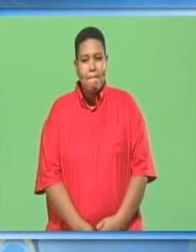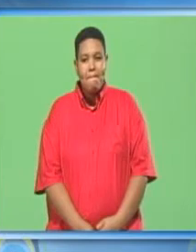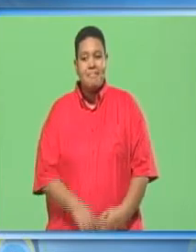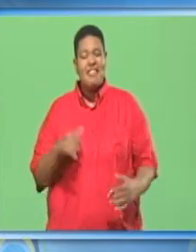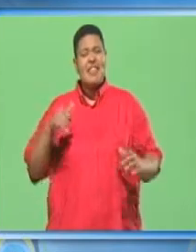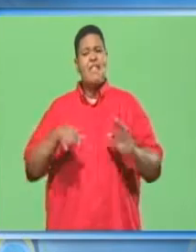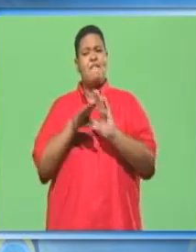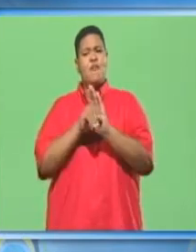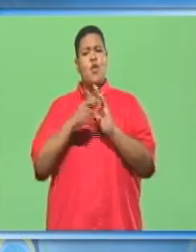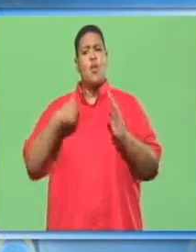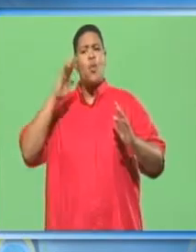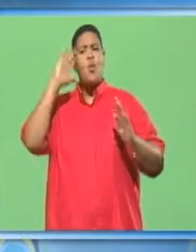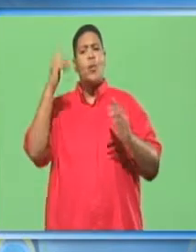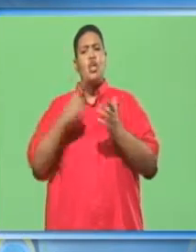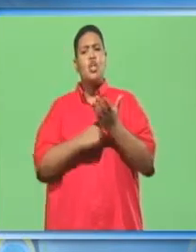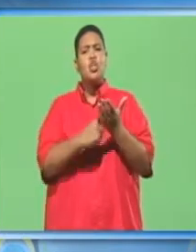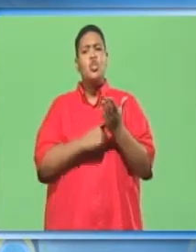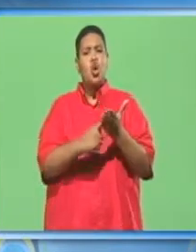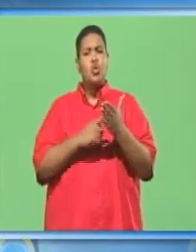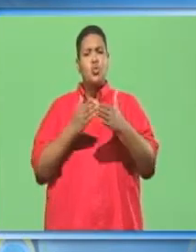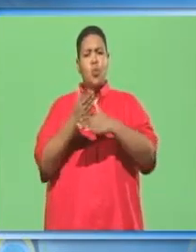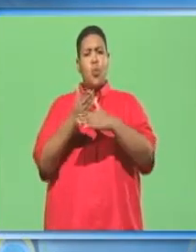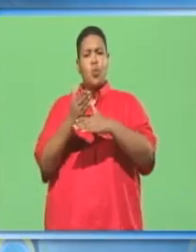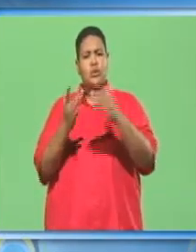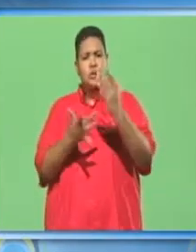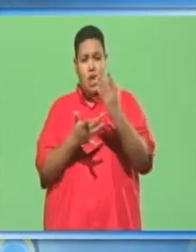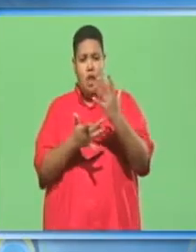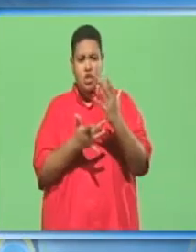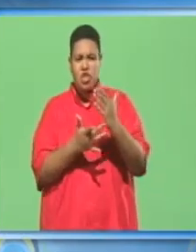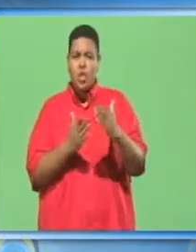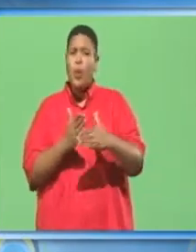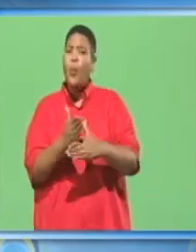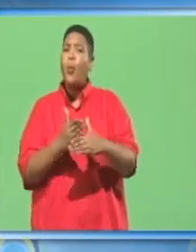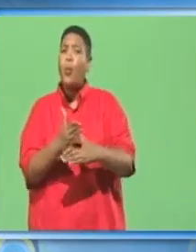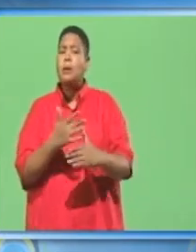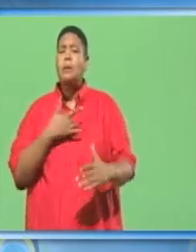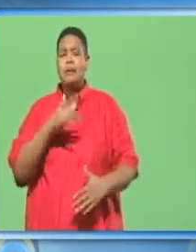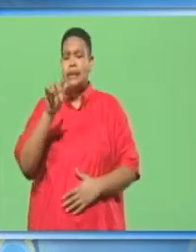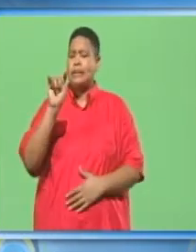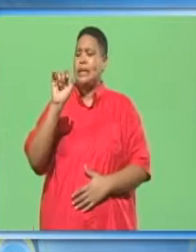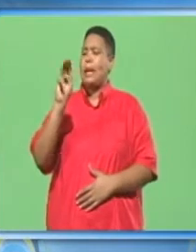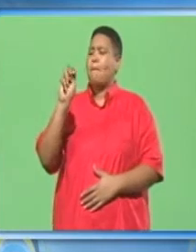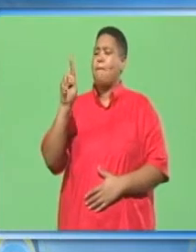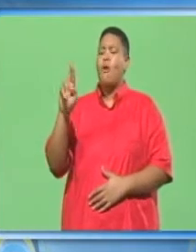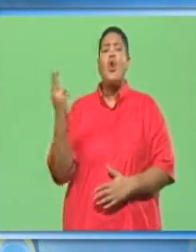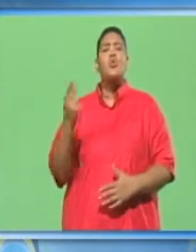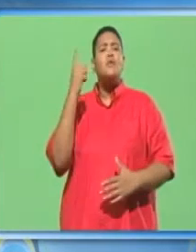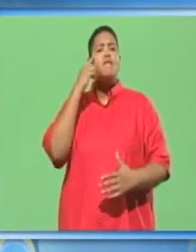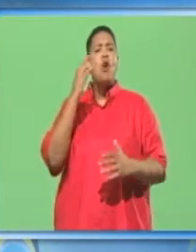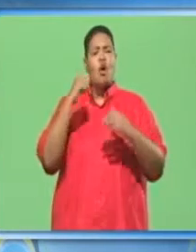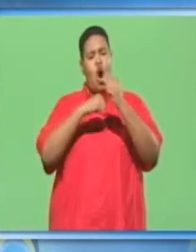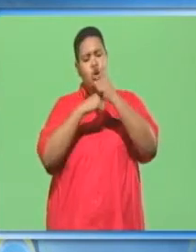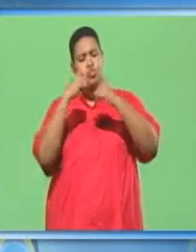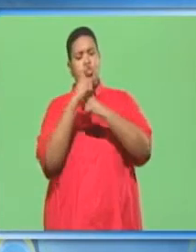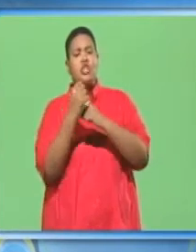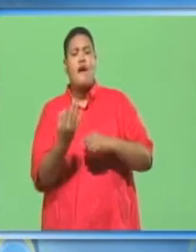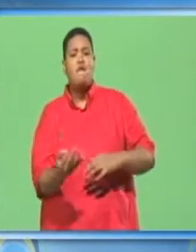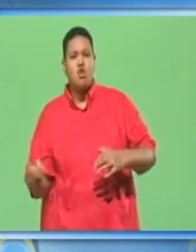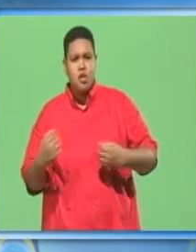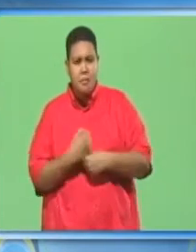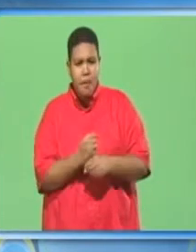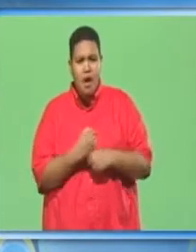In this video, we will be discussing timber technology. Timber is used in construction and furniture industries. We will